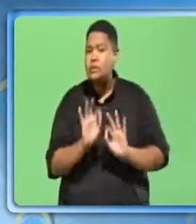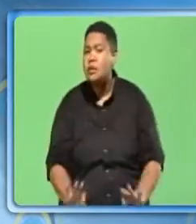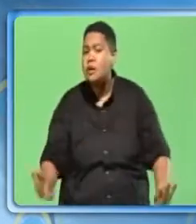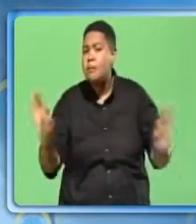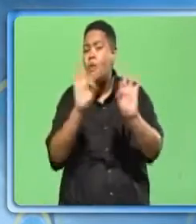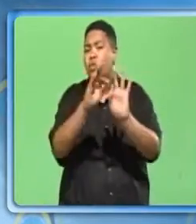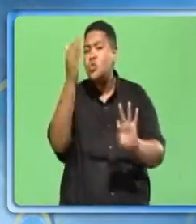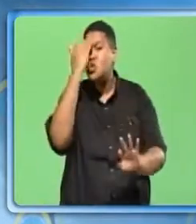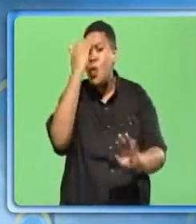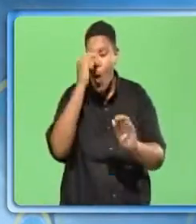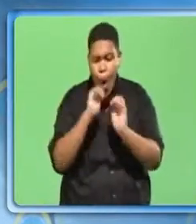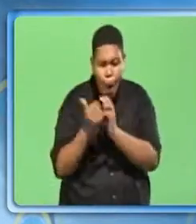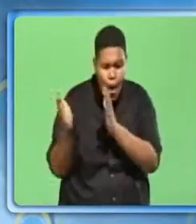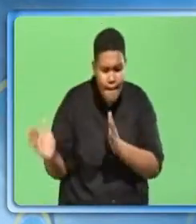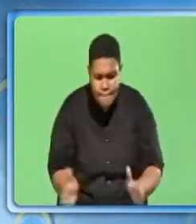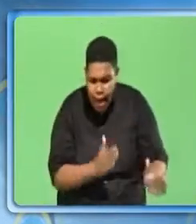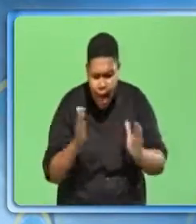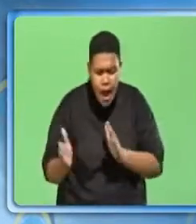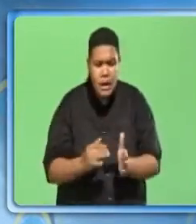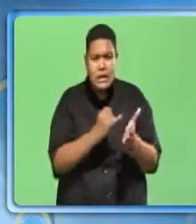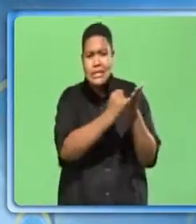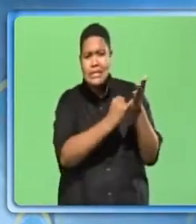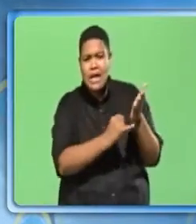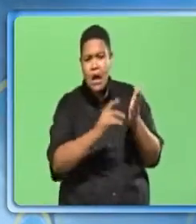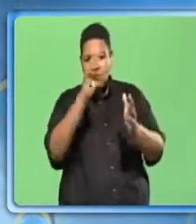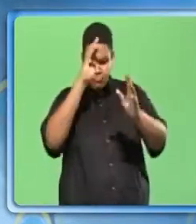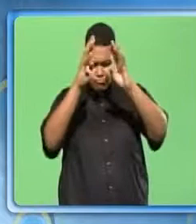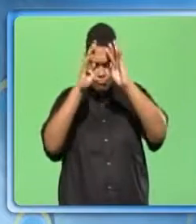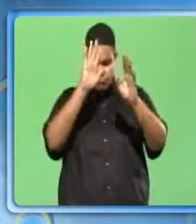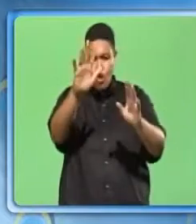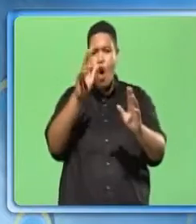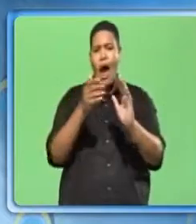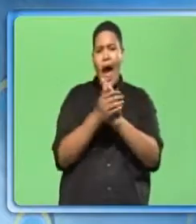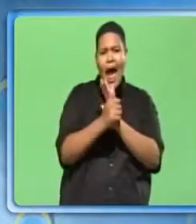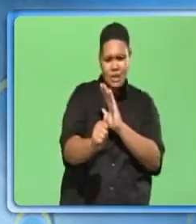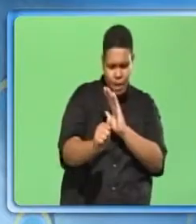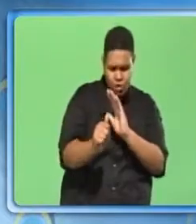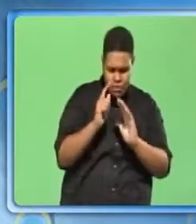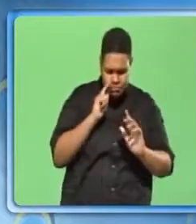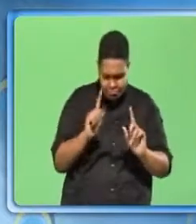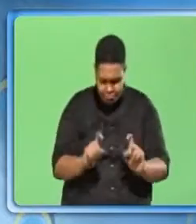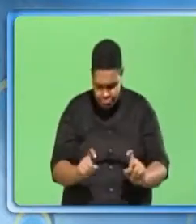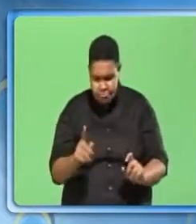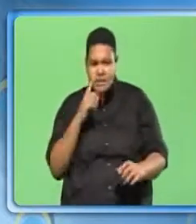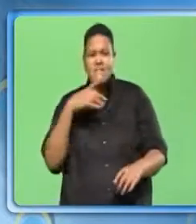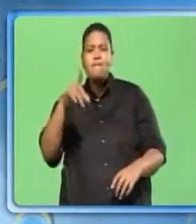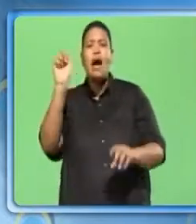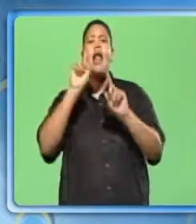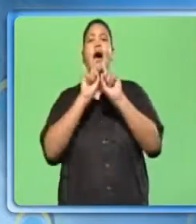to know how to plan and design experiments to find the answer to the question asked.